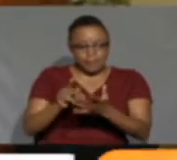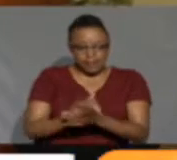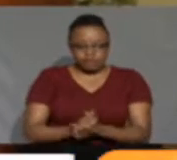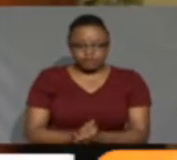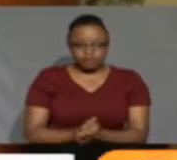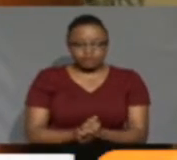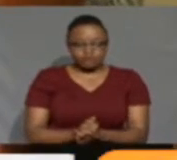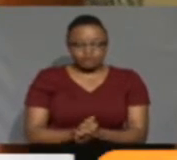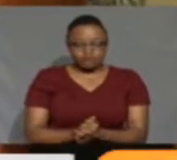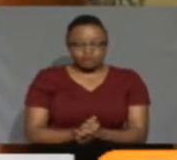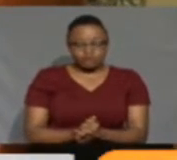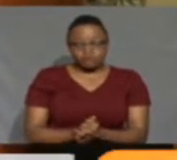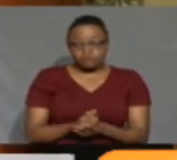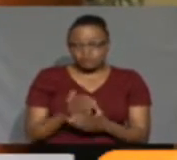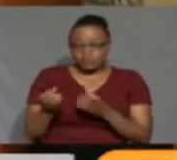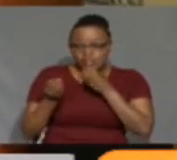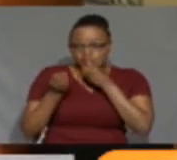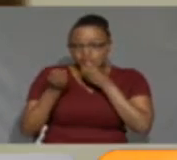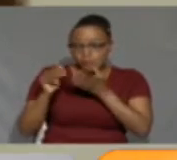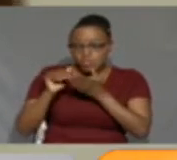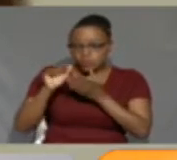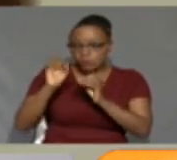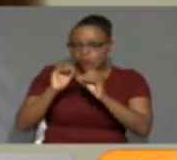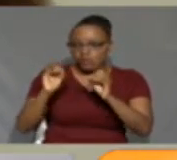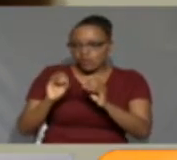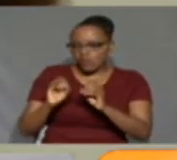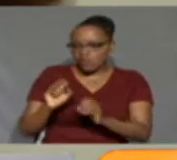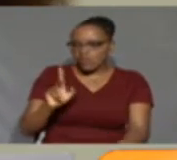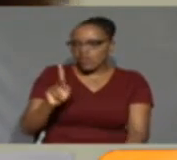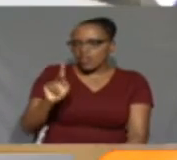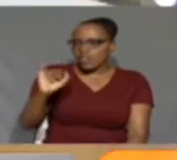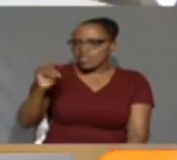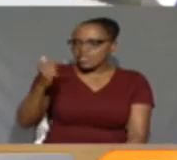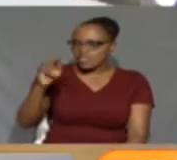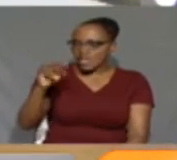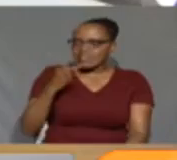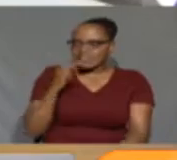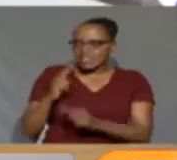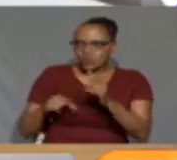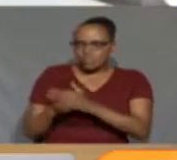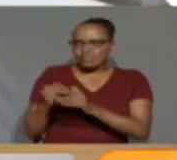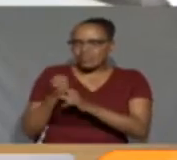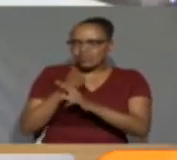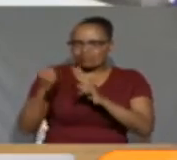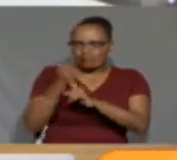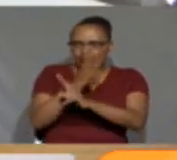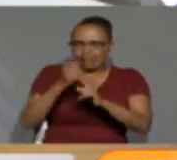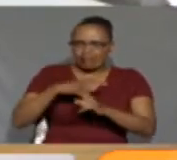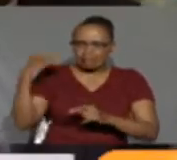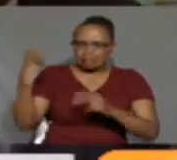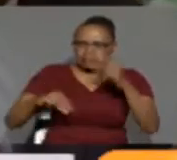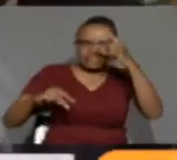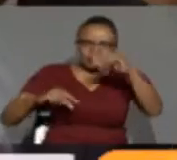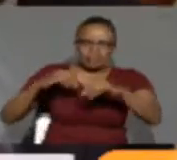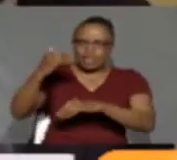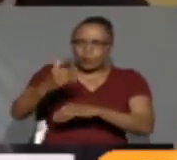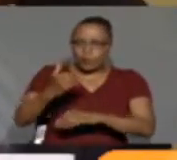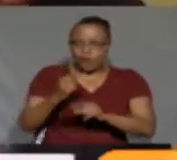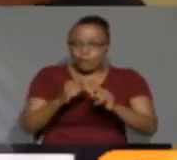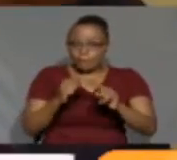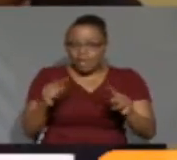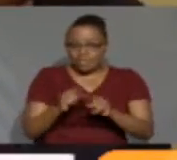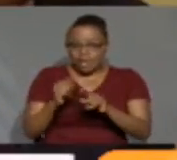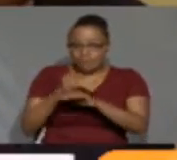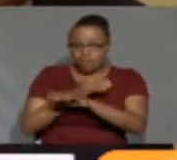monies. And not holding any information back, Kitany openly mentioned of experiencing domestic violence in their relationship. However,